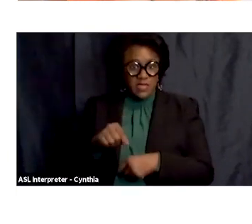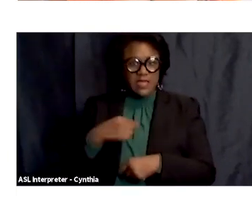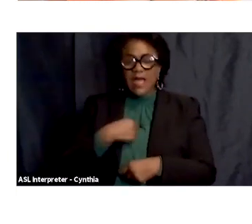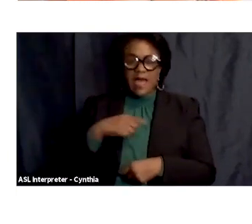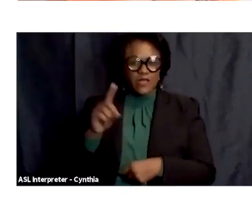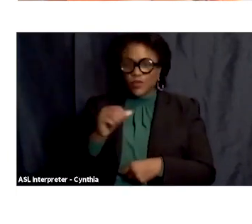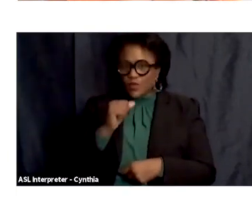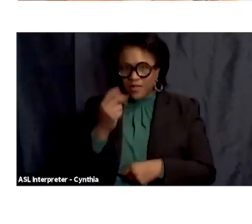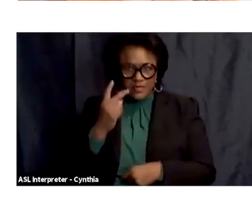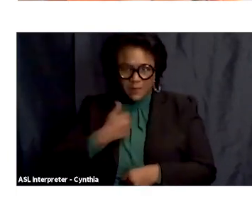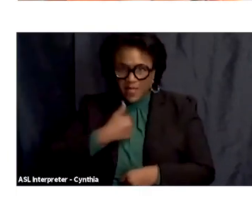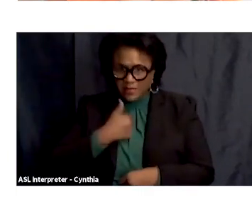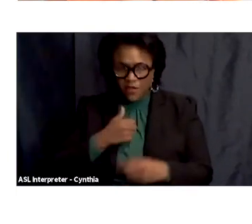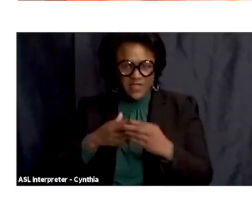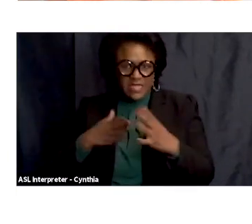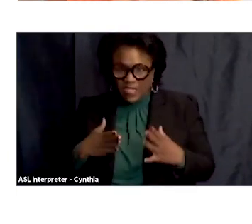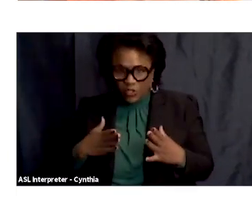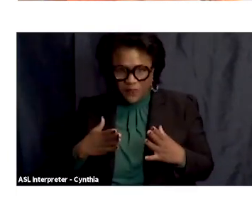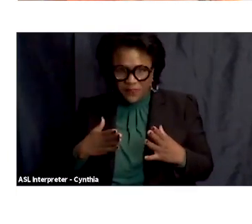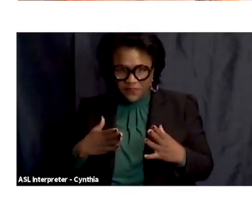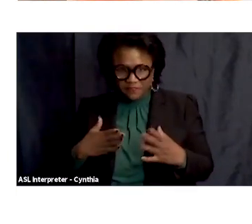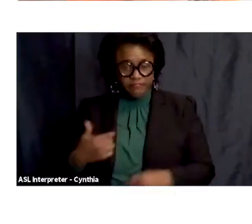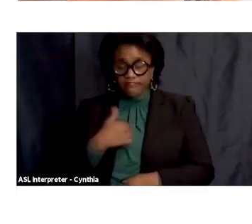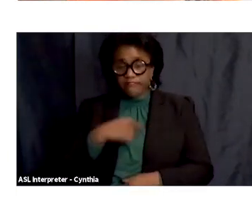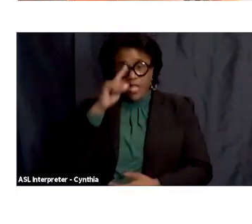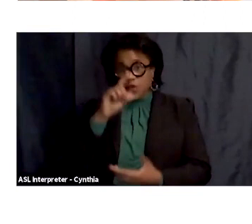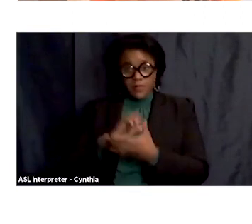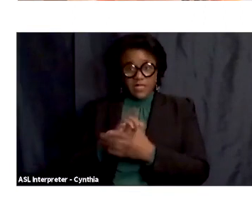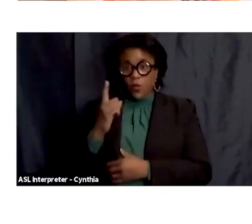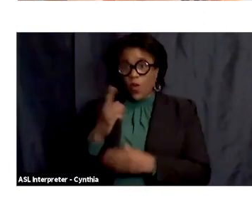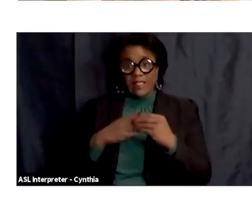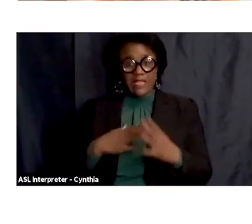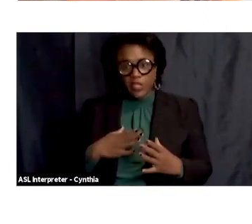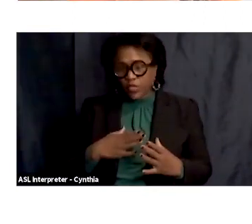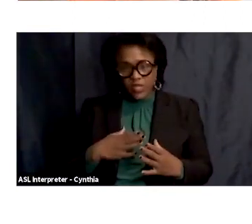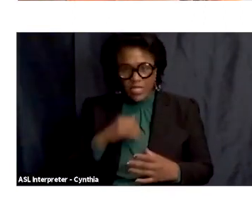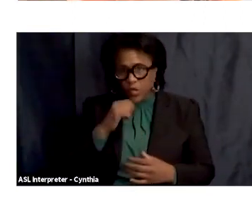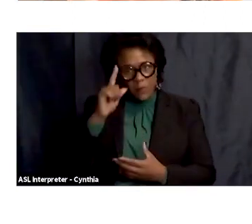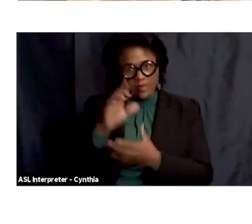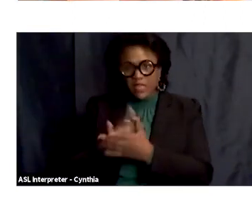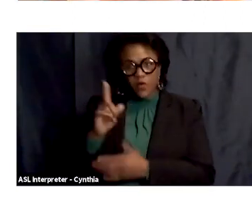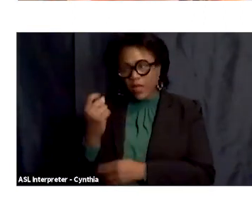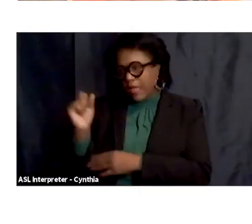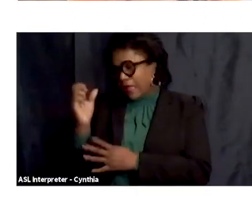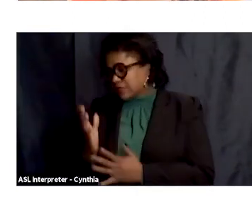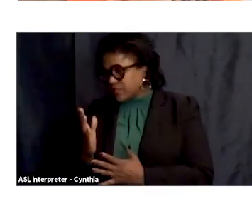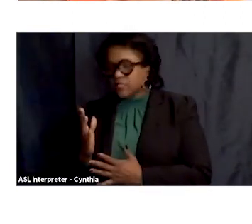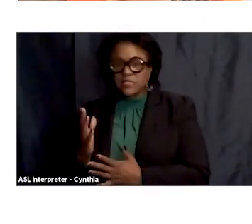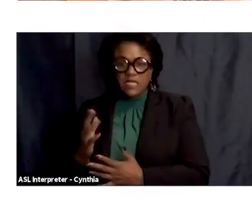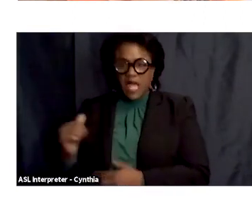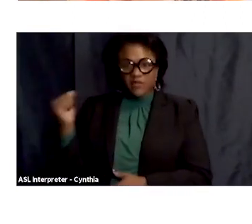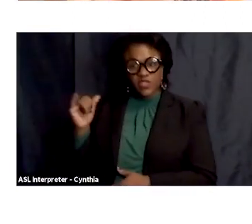not see myself as a leader. I do not believe in one leader. I do not believe in one activist. I actually reject the